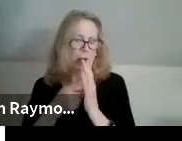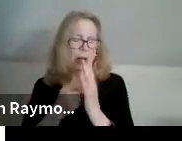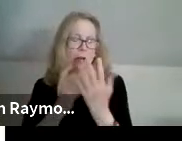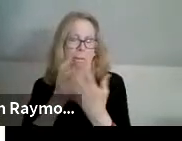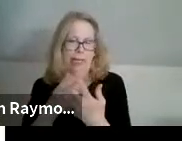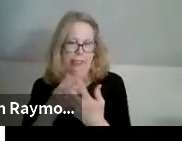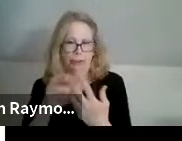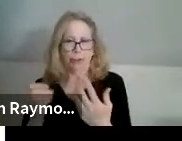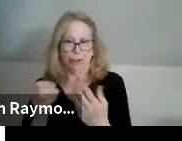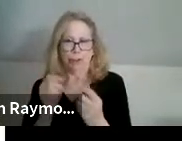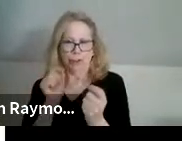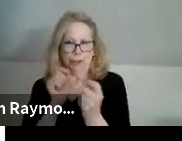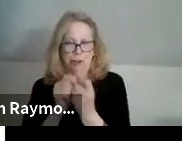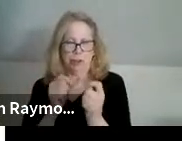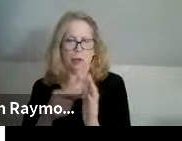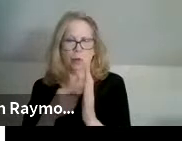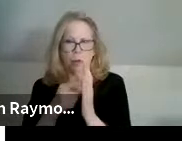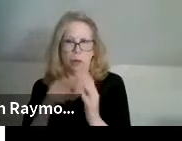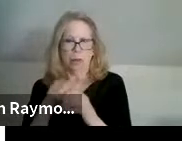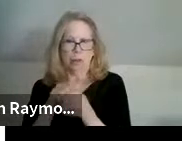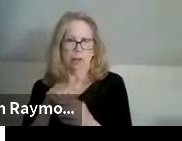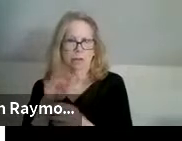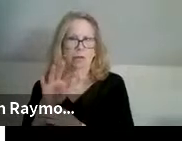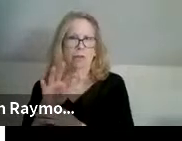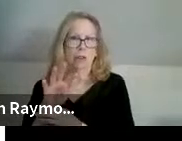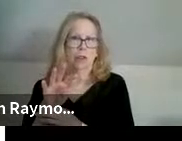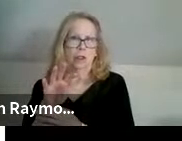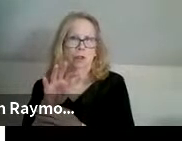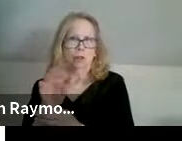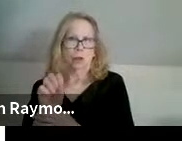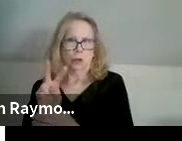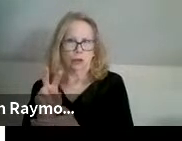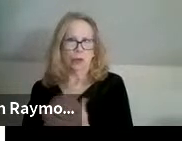an explicit requirement. 48. So next slide, please.